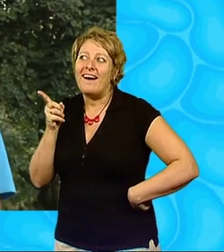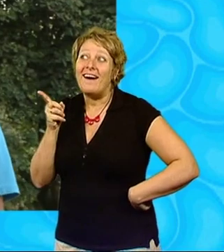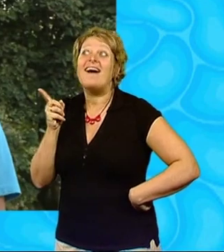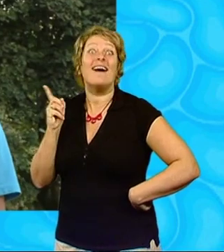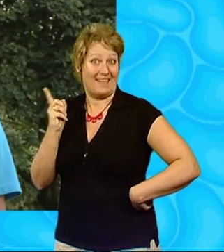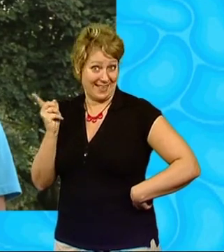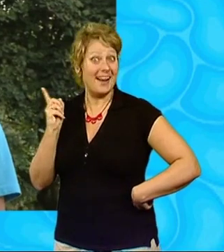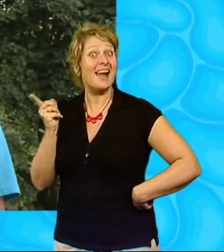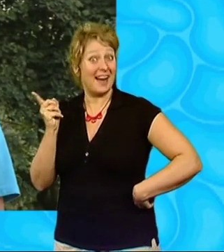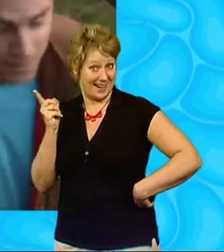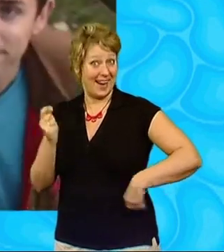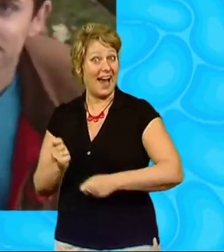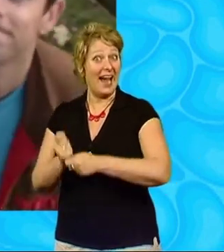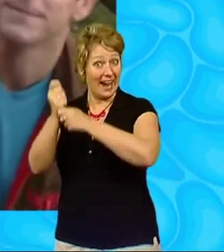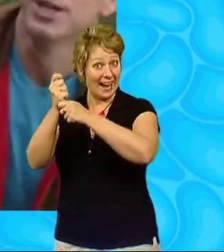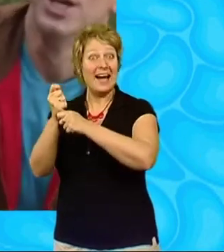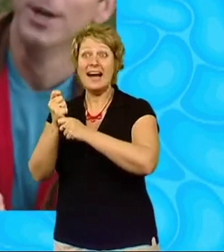I'll try using this.